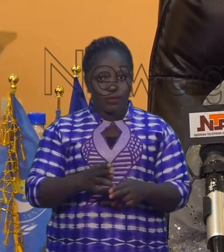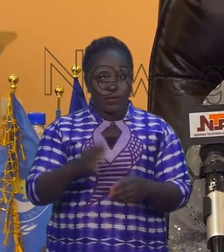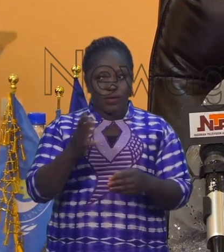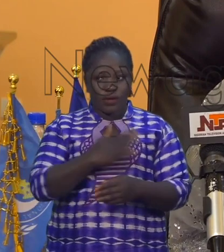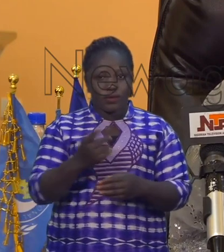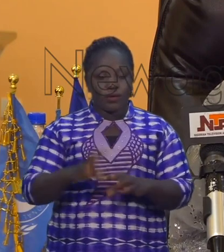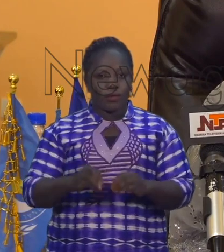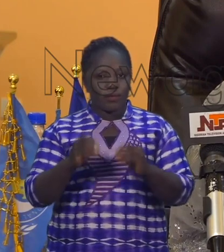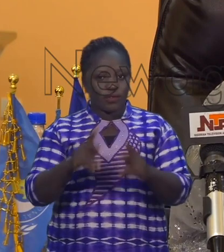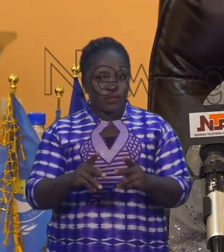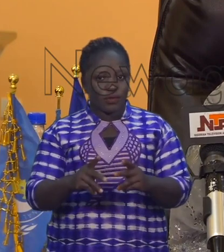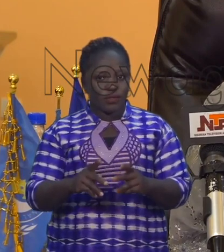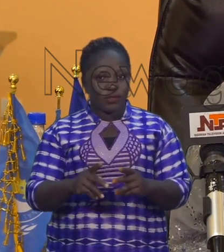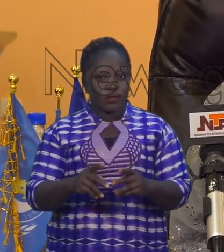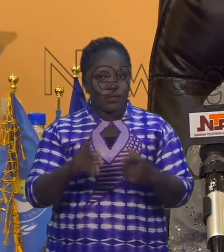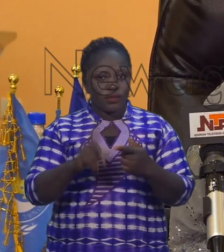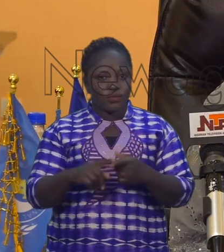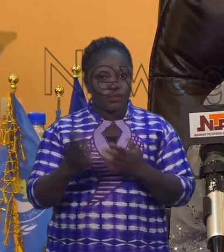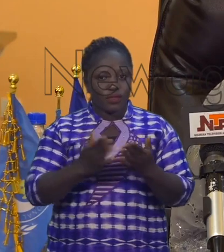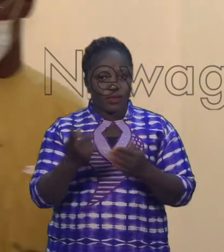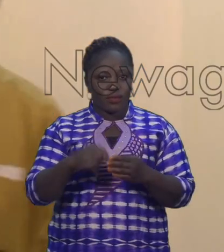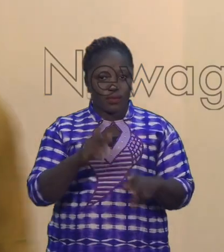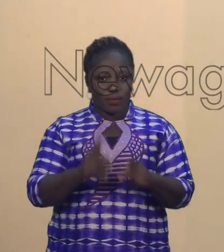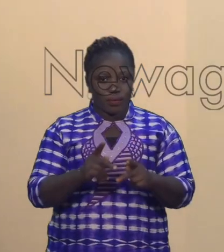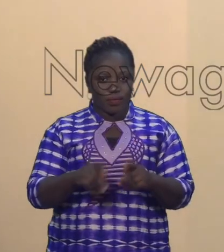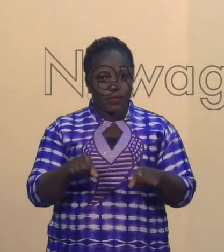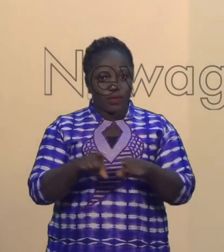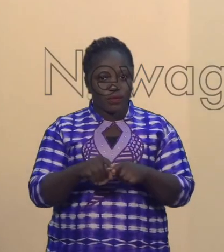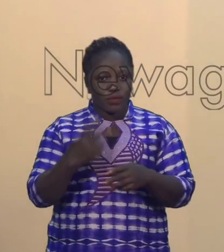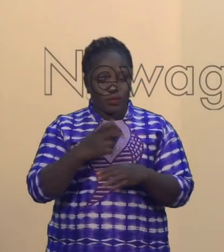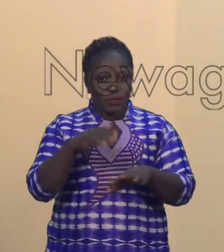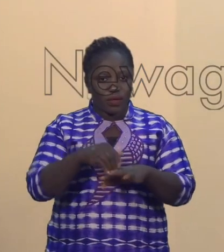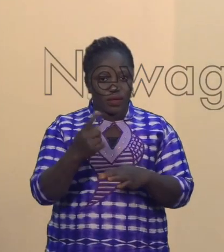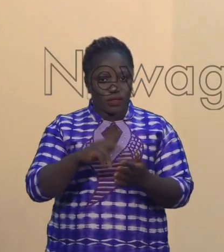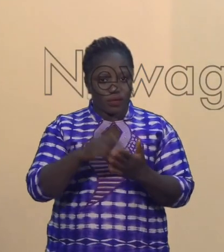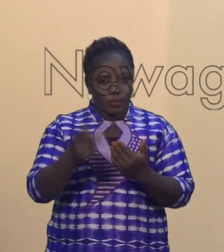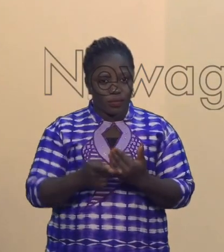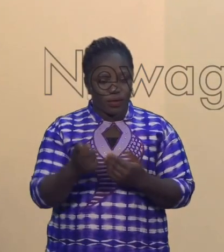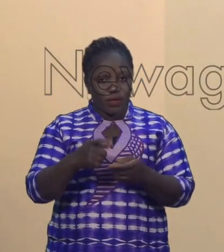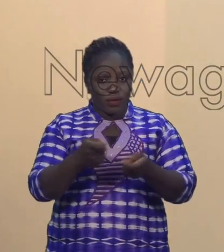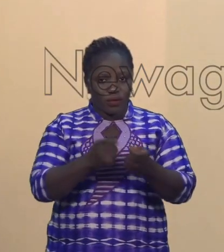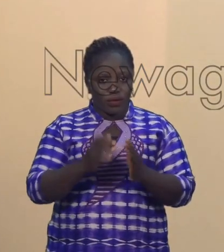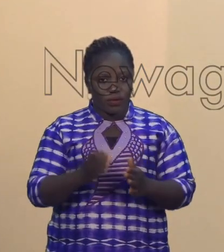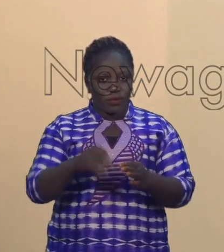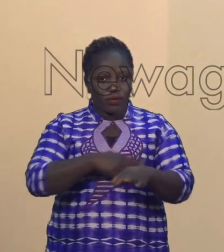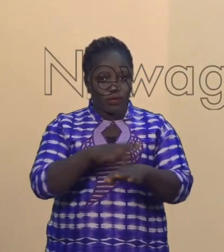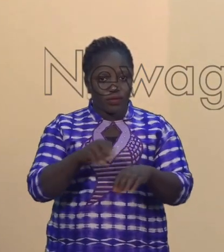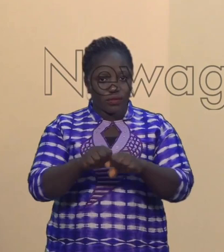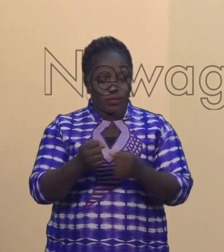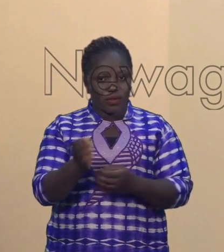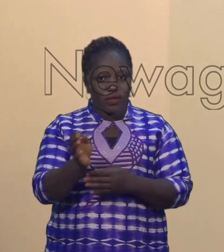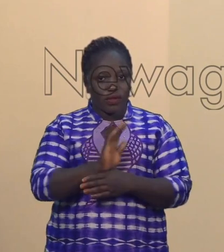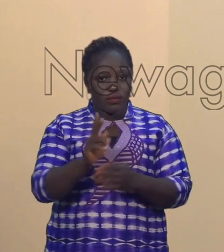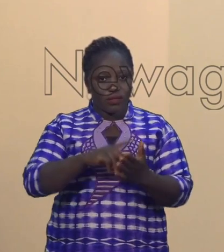opportunity to serve our people. Also speaking at the event, the coordinator of National Social